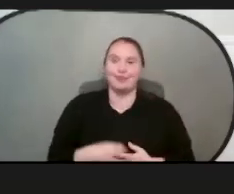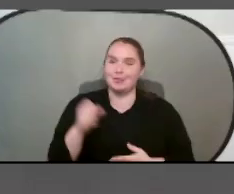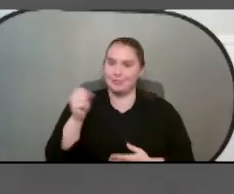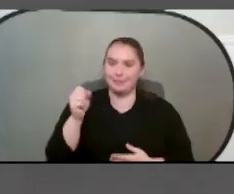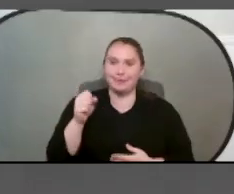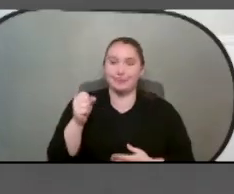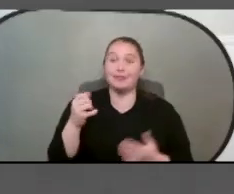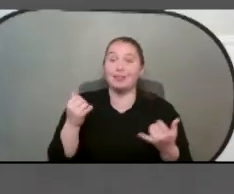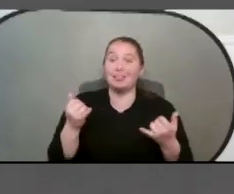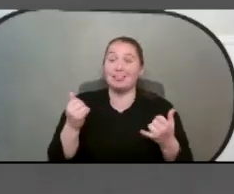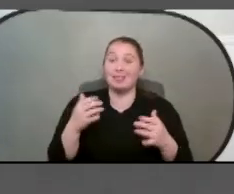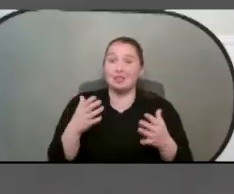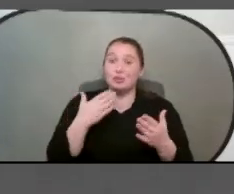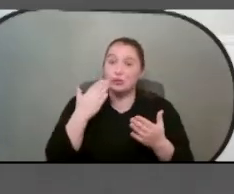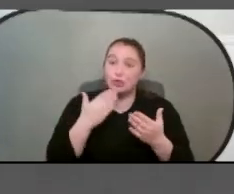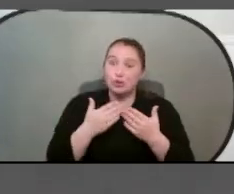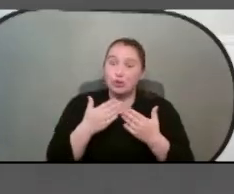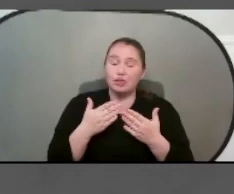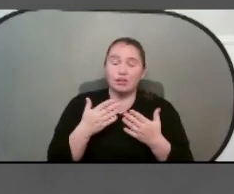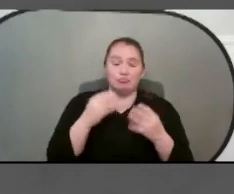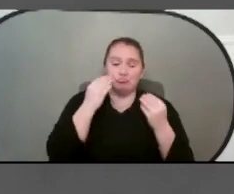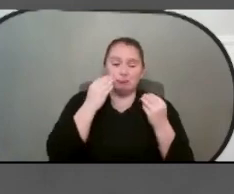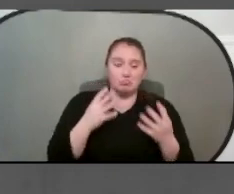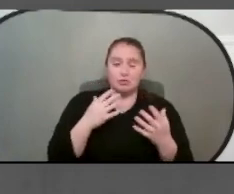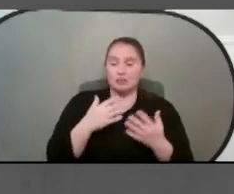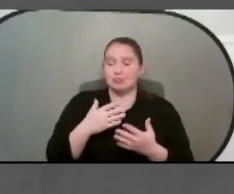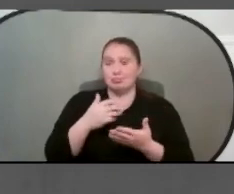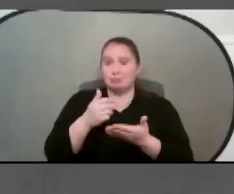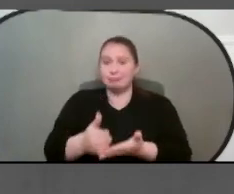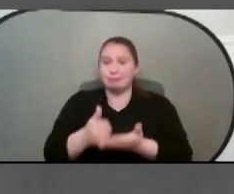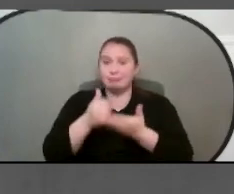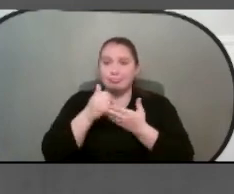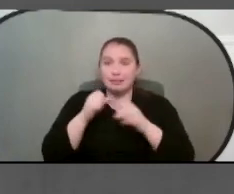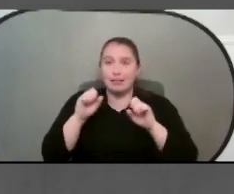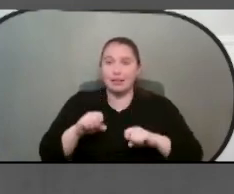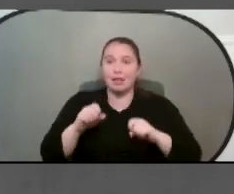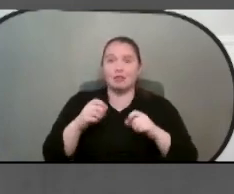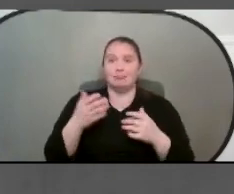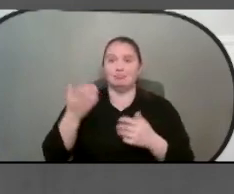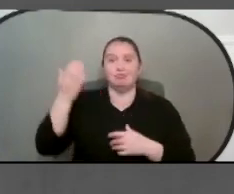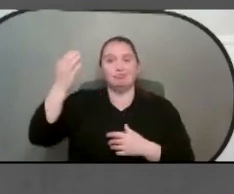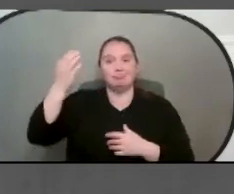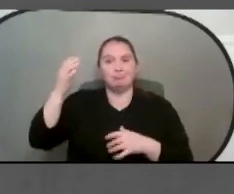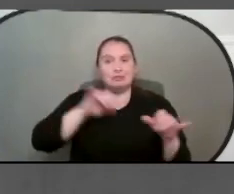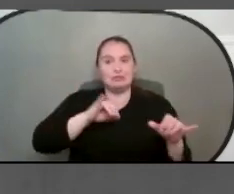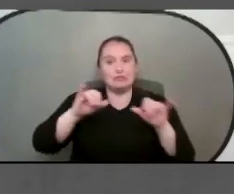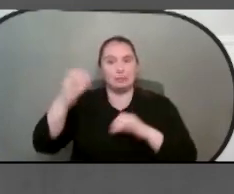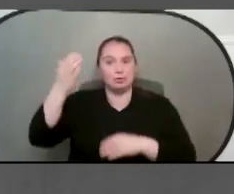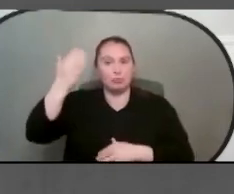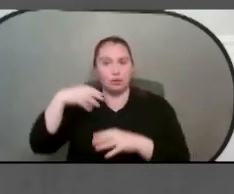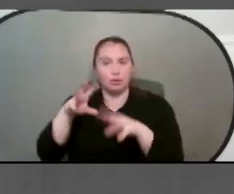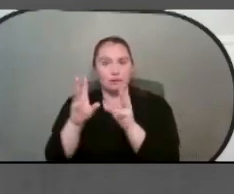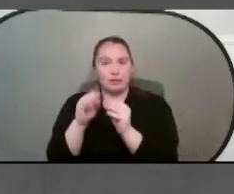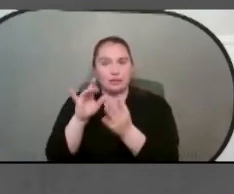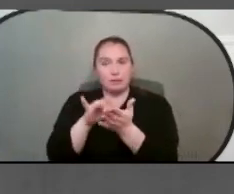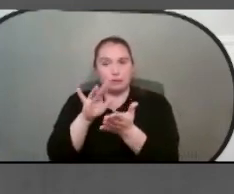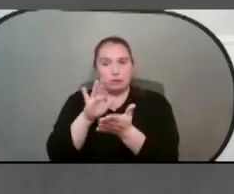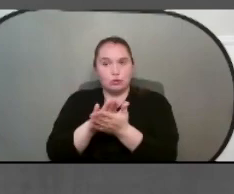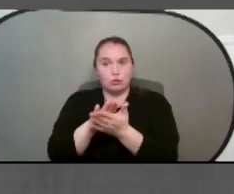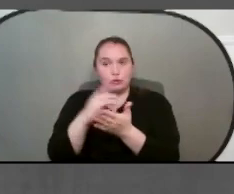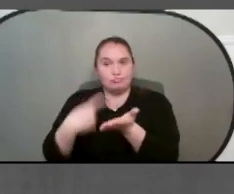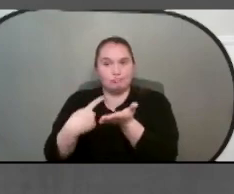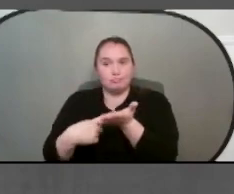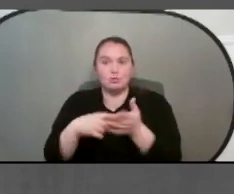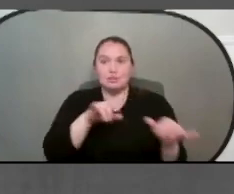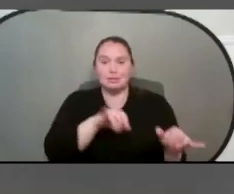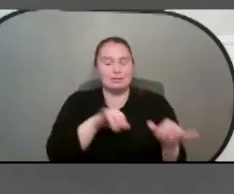Great. Well, this is, this is very helpful and kind of like we just did for the middle schools. We talked about it last week. We followed up this week. We're going to do that with the